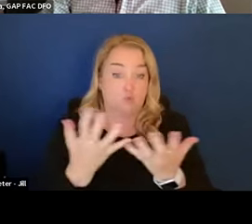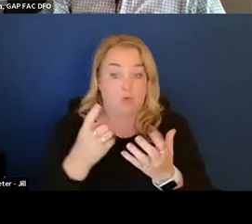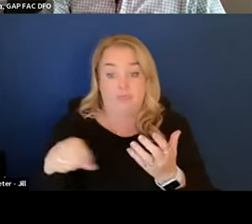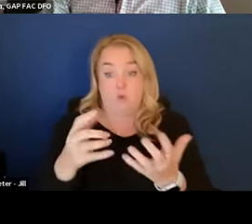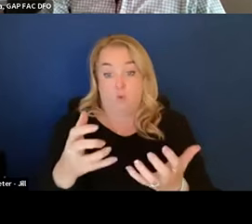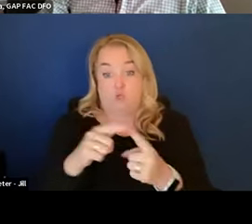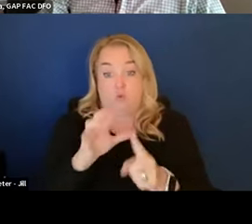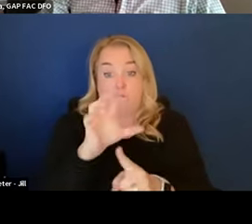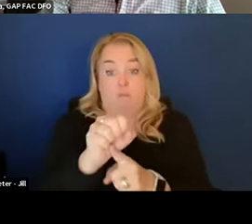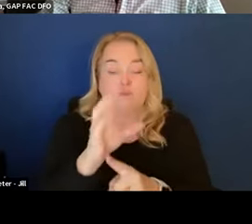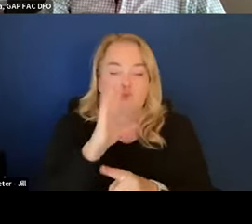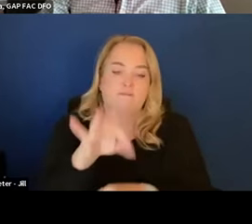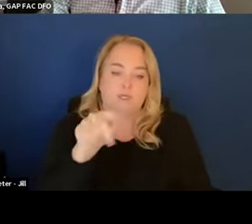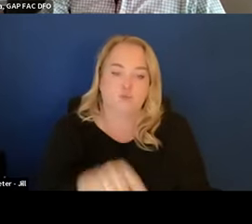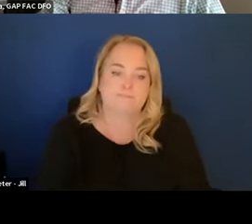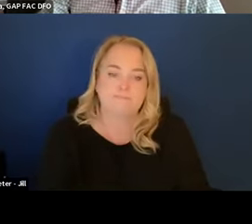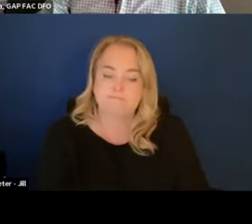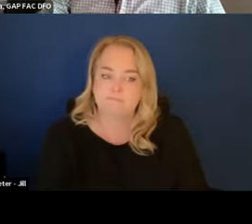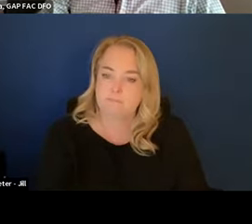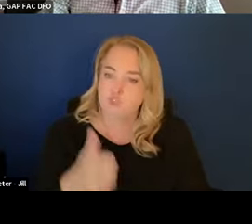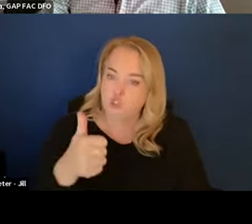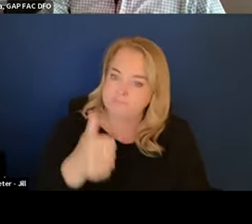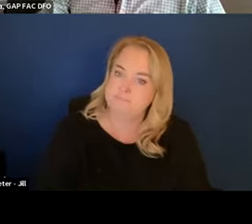find you. Okay, good.